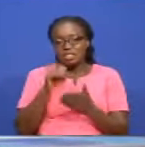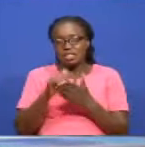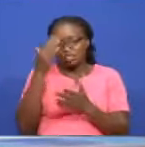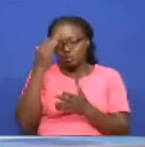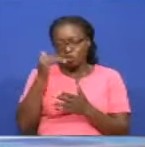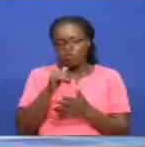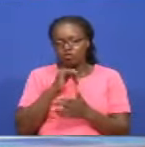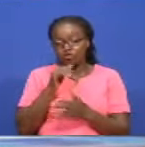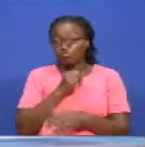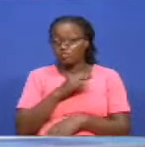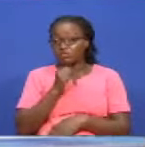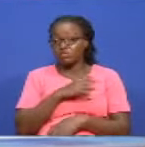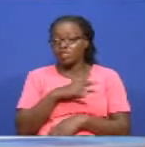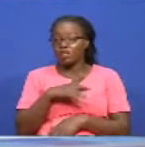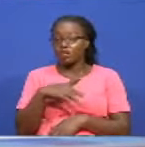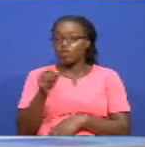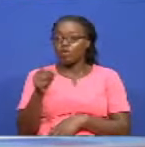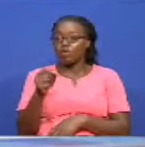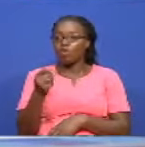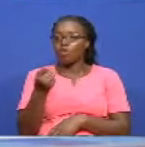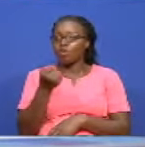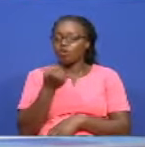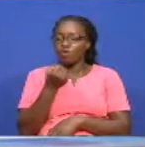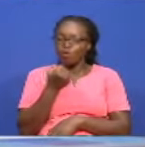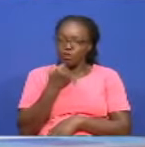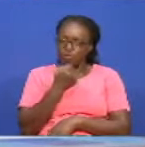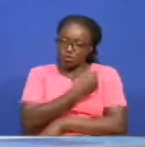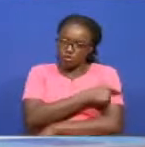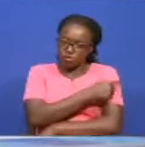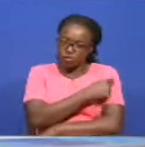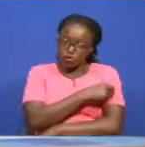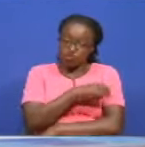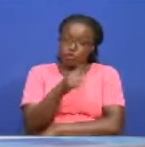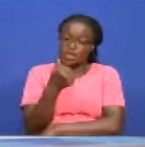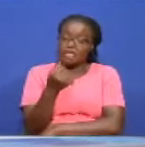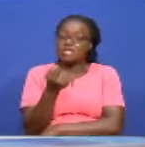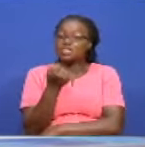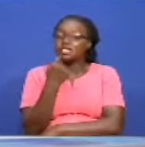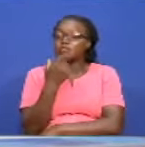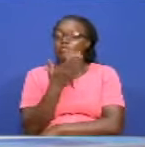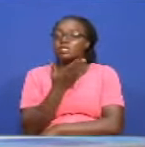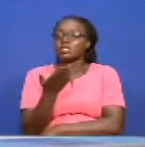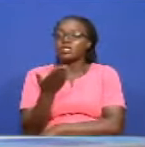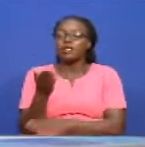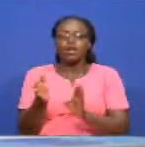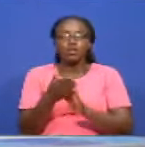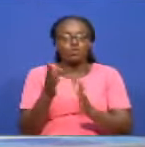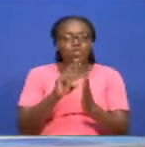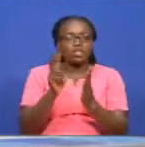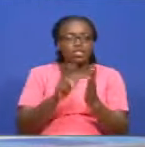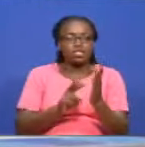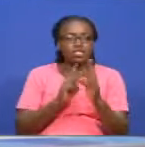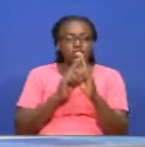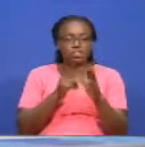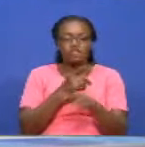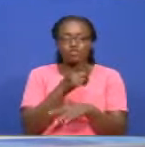to fear going to hospital for any kind of treatment. Let me quickly go through your feedback.